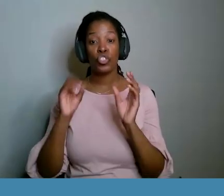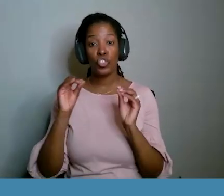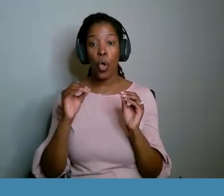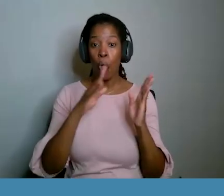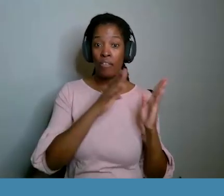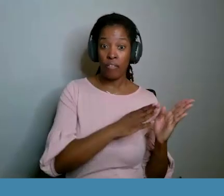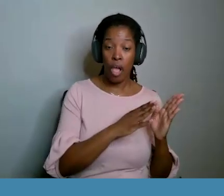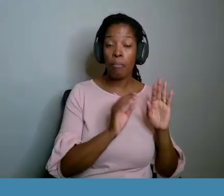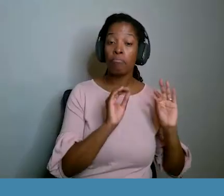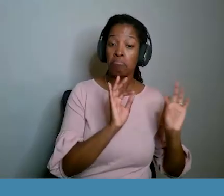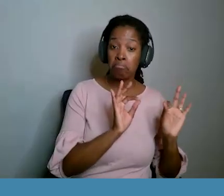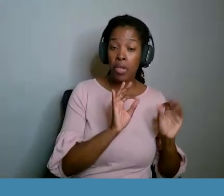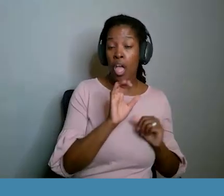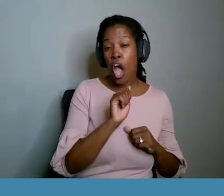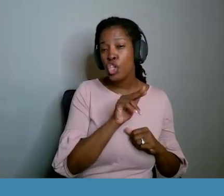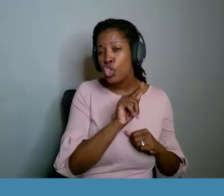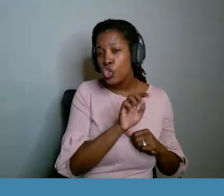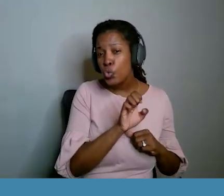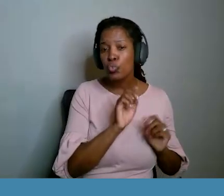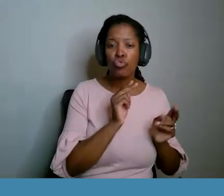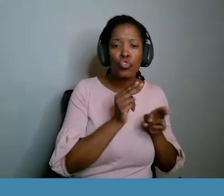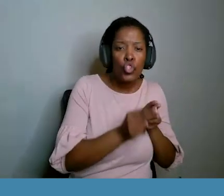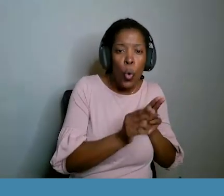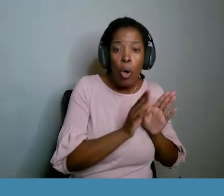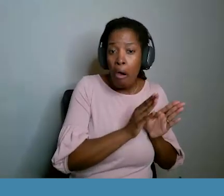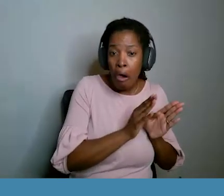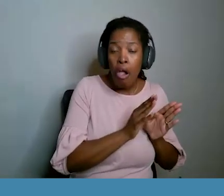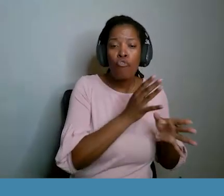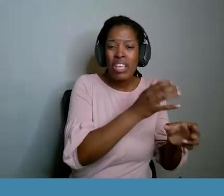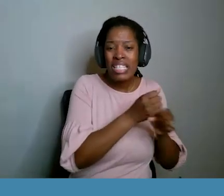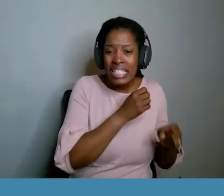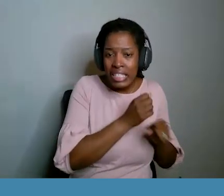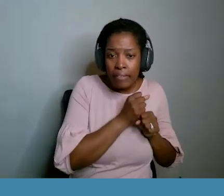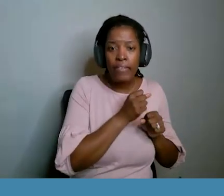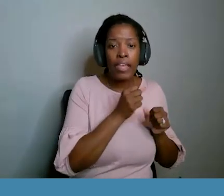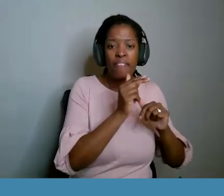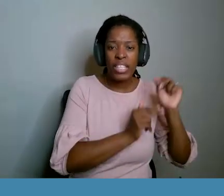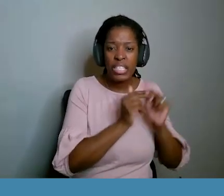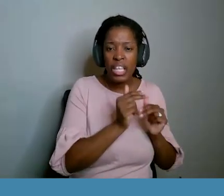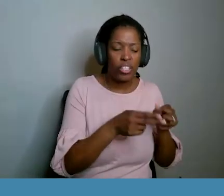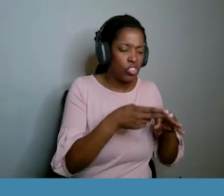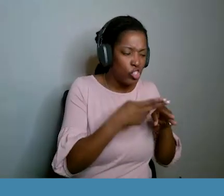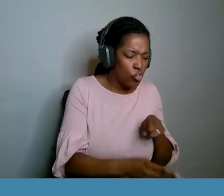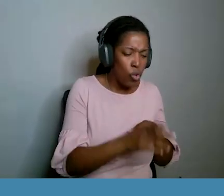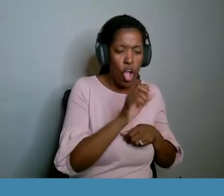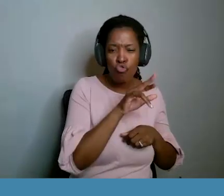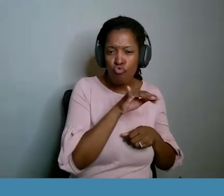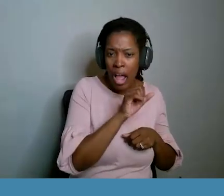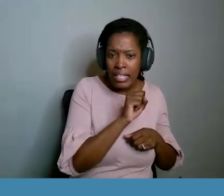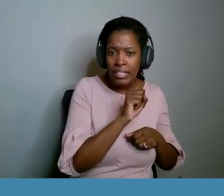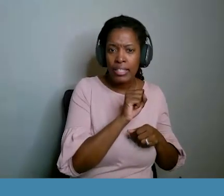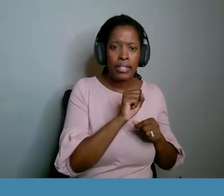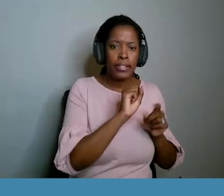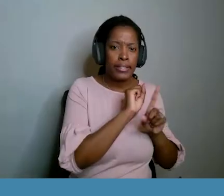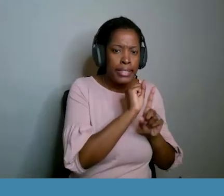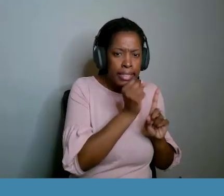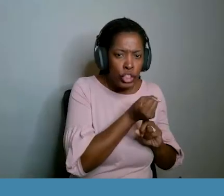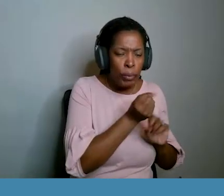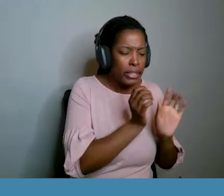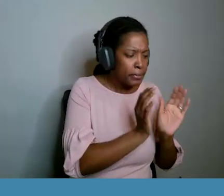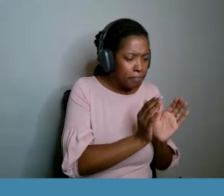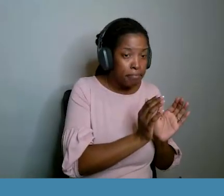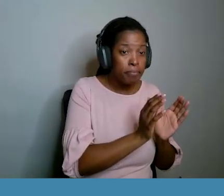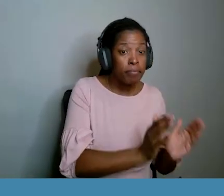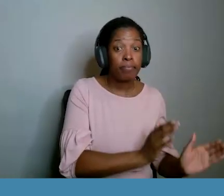intensity and time frame. So receiving facilities are those very short crisis care for acute situations. We